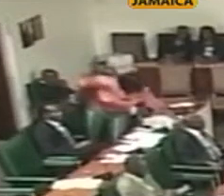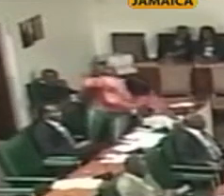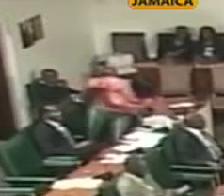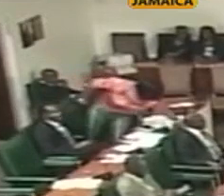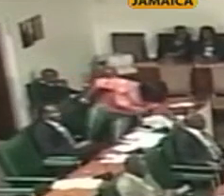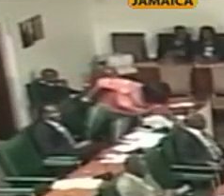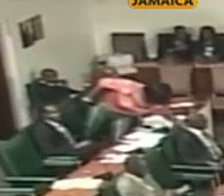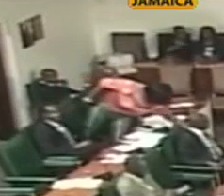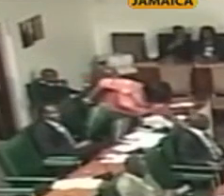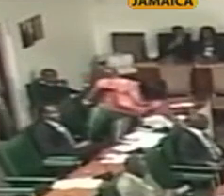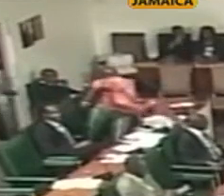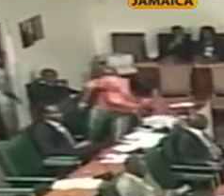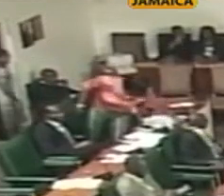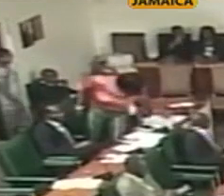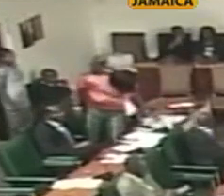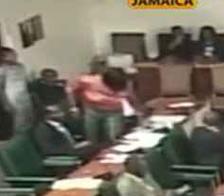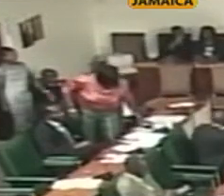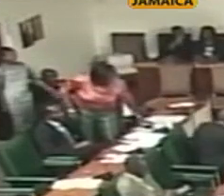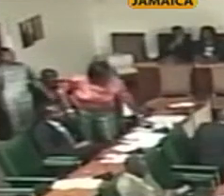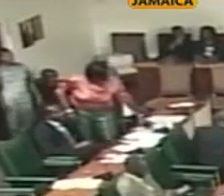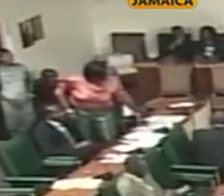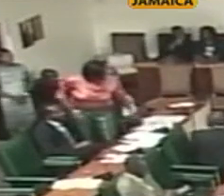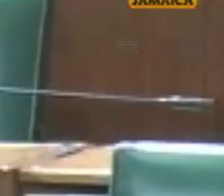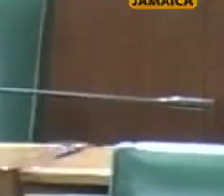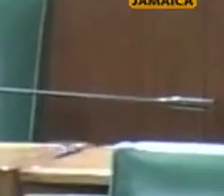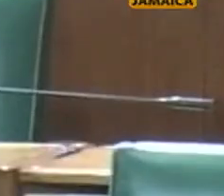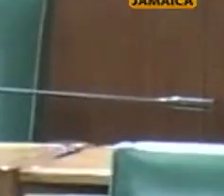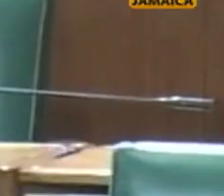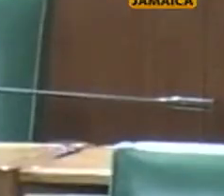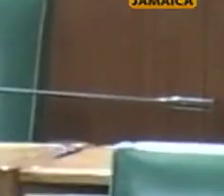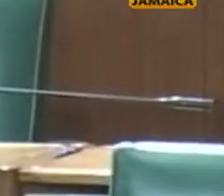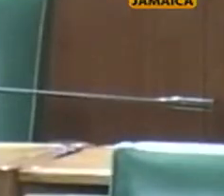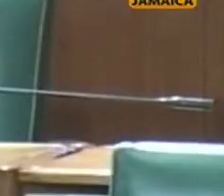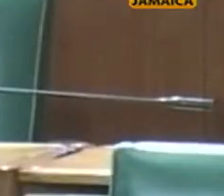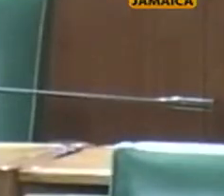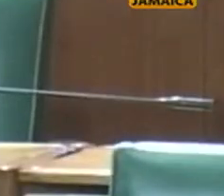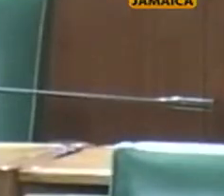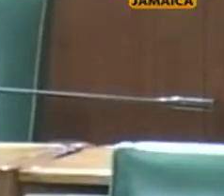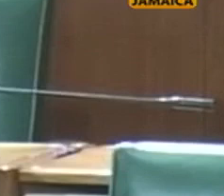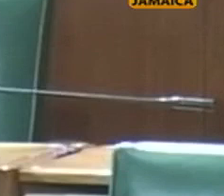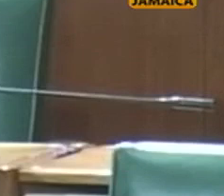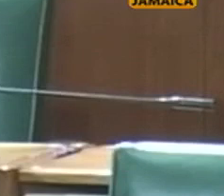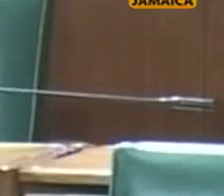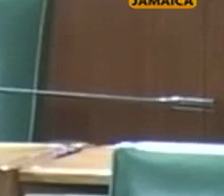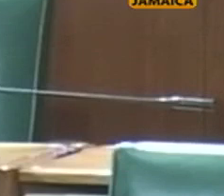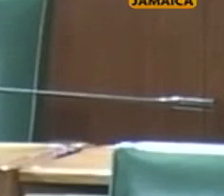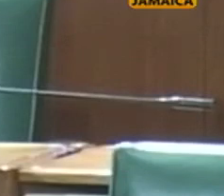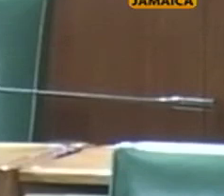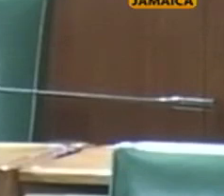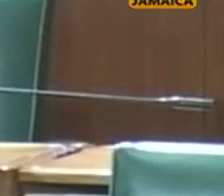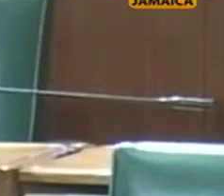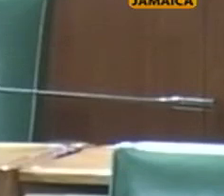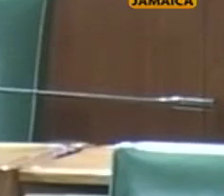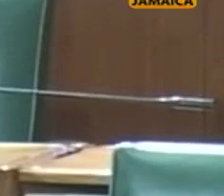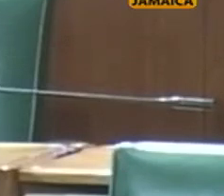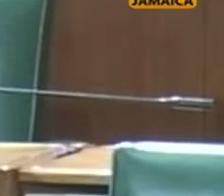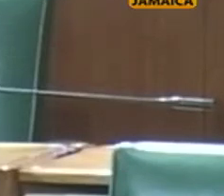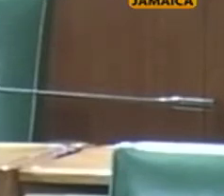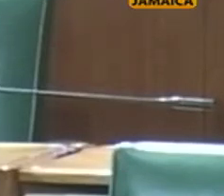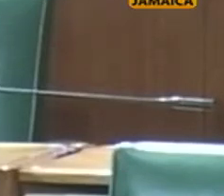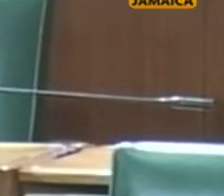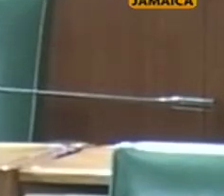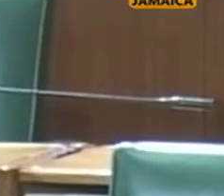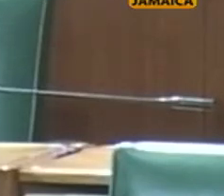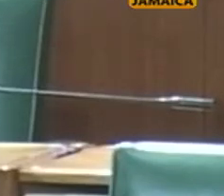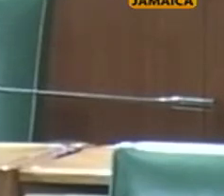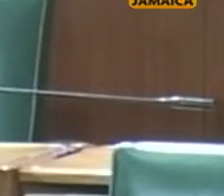I seek leave of the House to permit the House to reconvene in order to take a matter that has been just brought to our